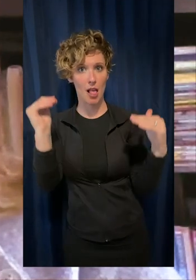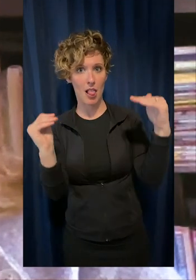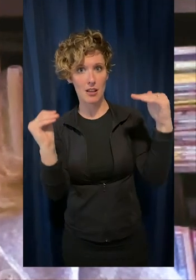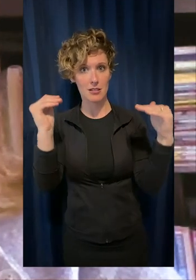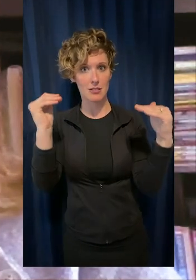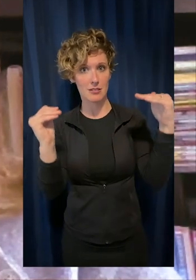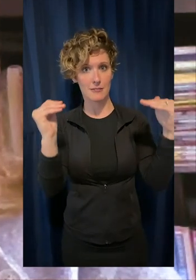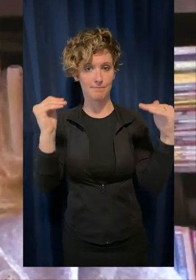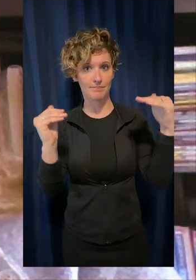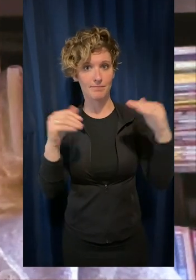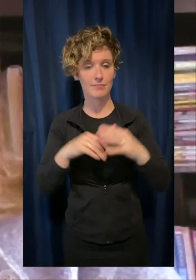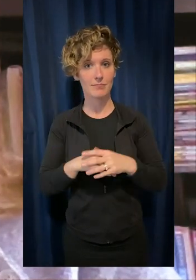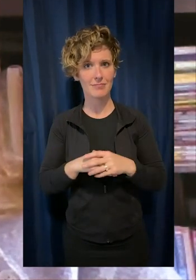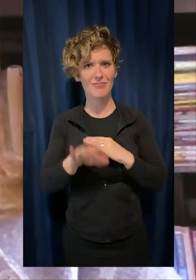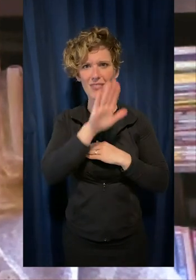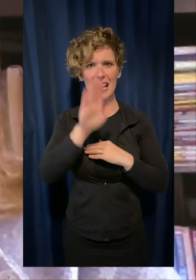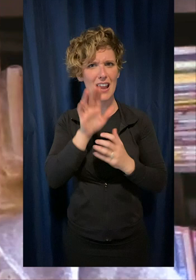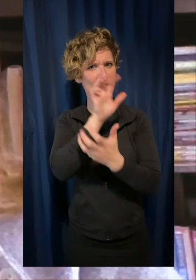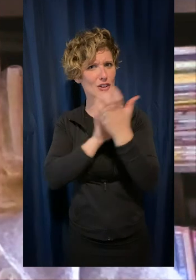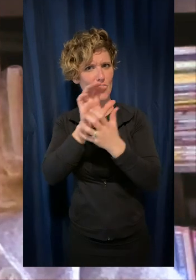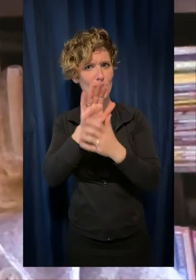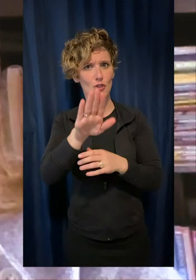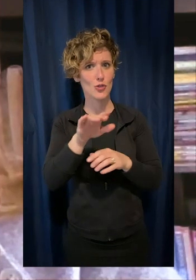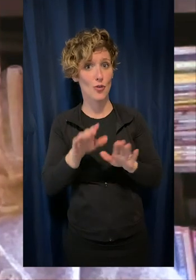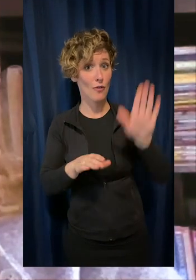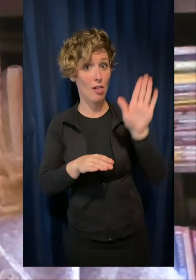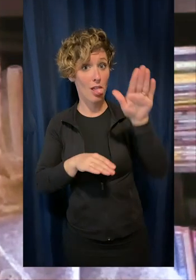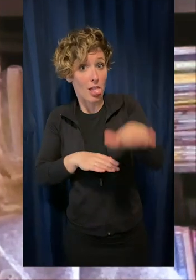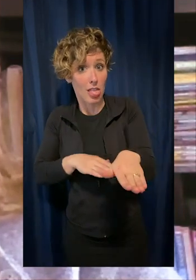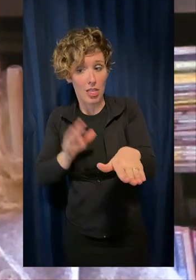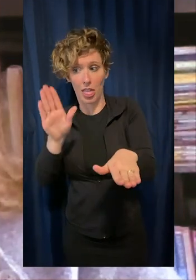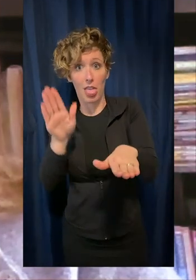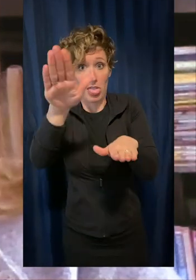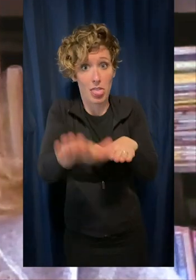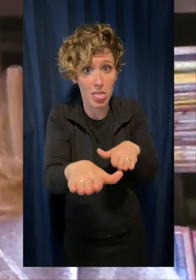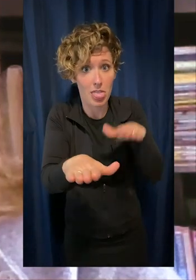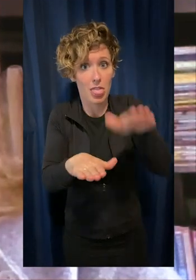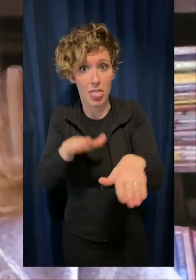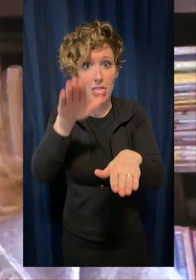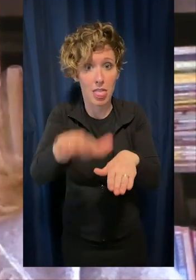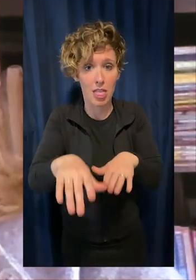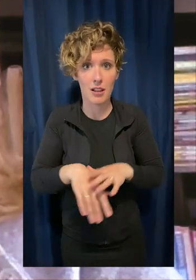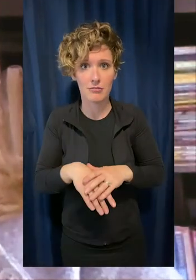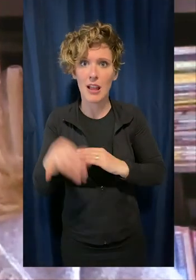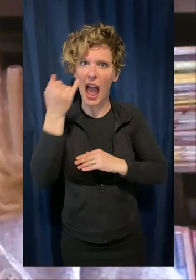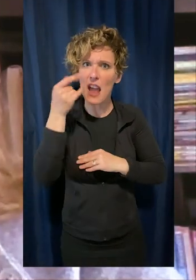and never mix up your right foot from your left. And will you succeed? Yes, you will indeed.